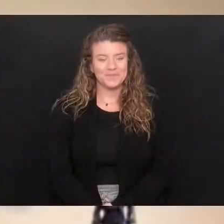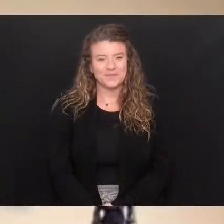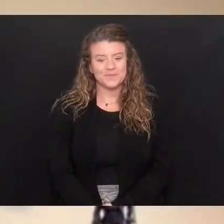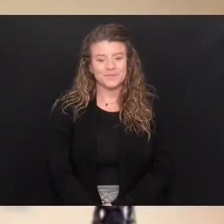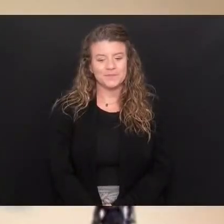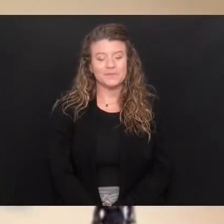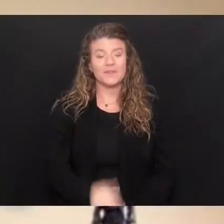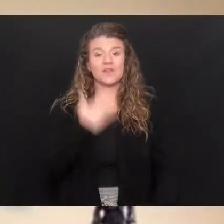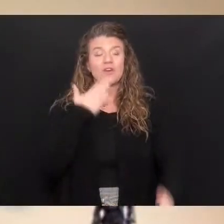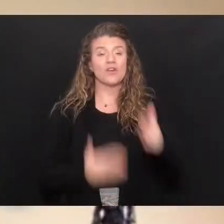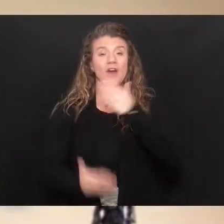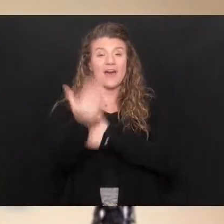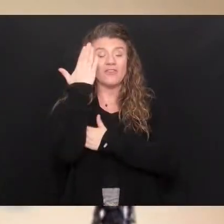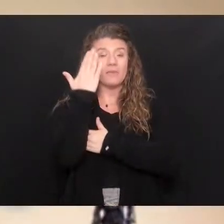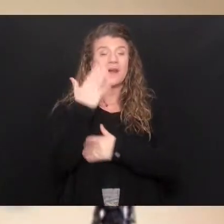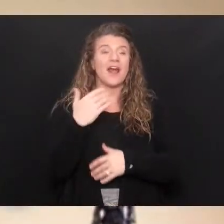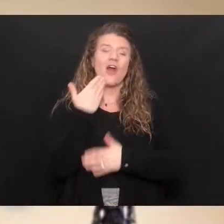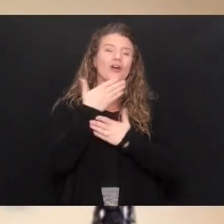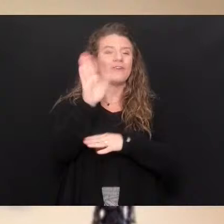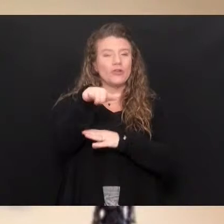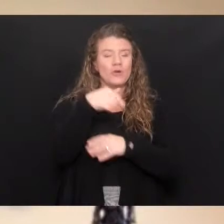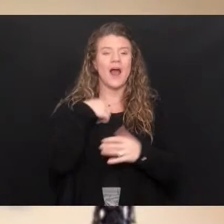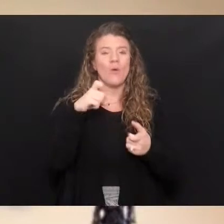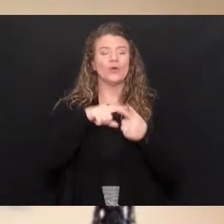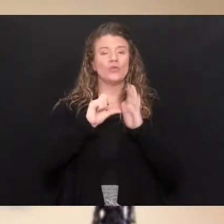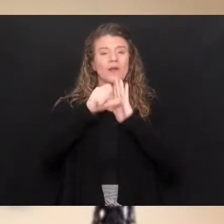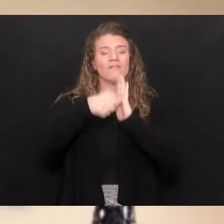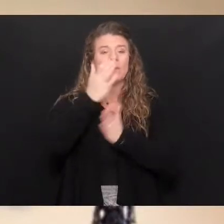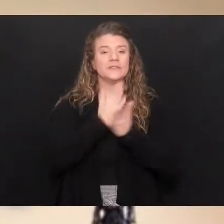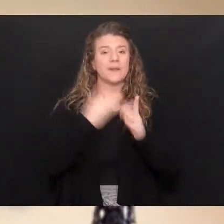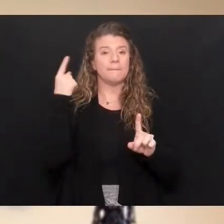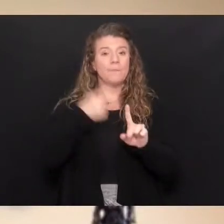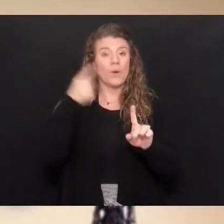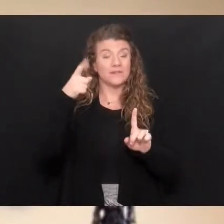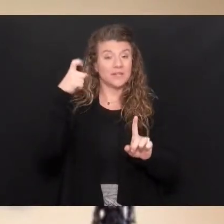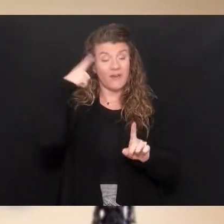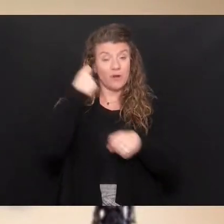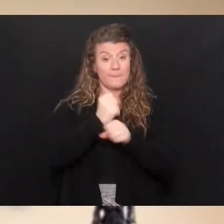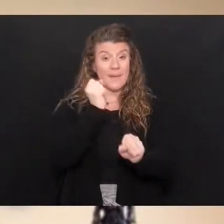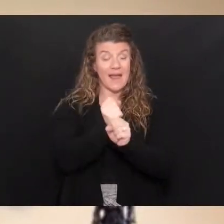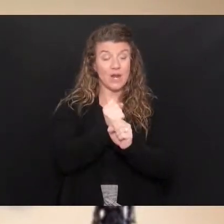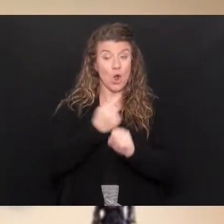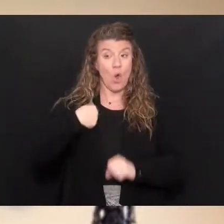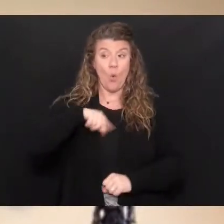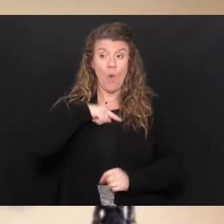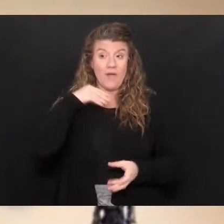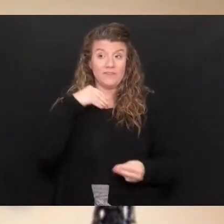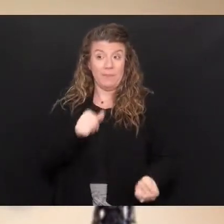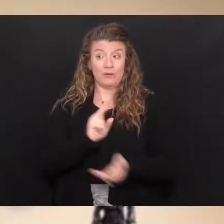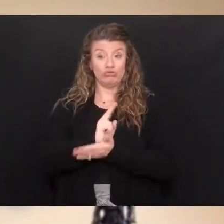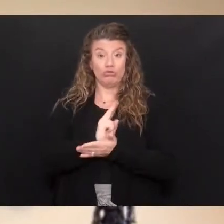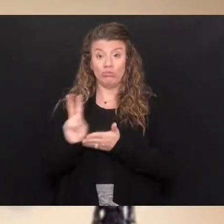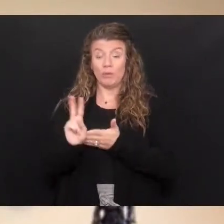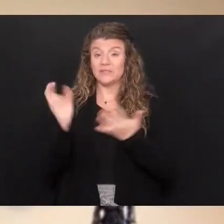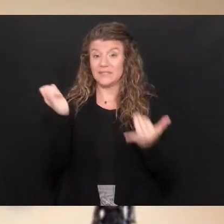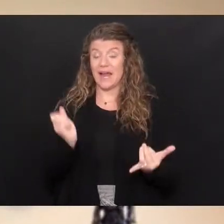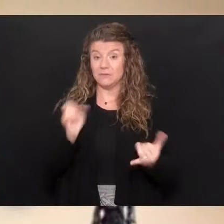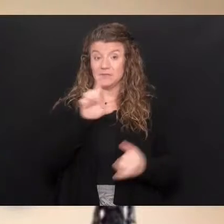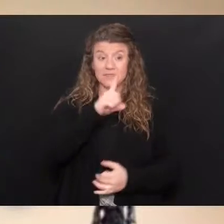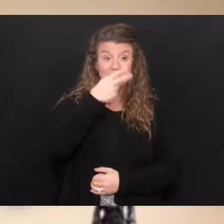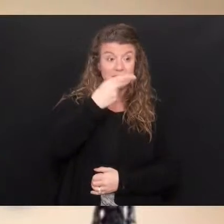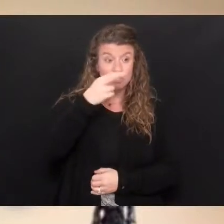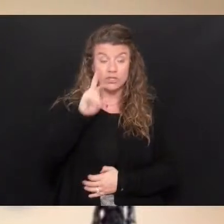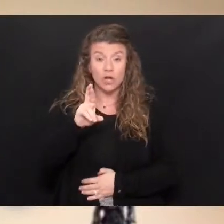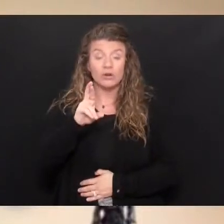afternoon. I'd just like to reinforce a couple of points that the governor made. We've spent the last 2 weeks,